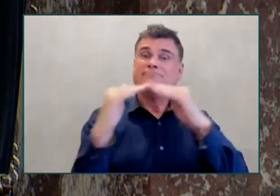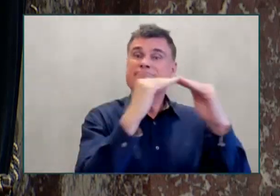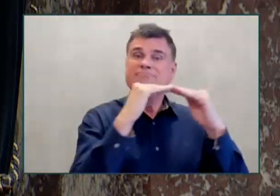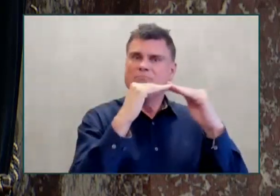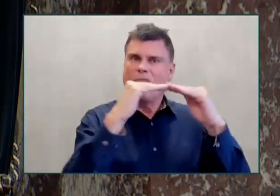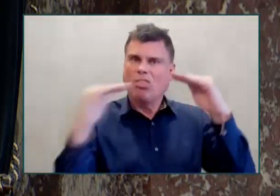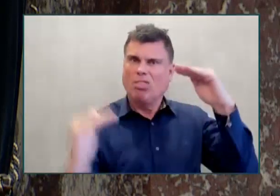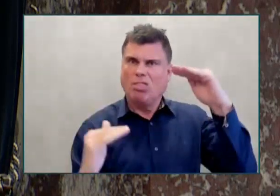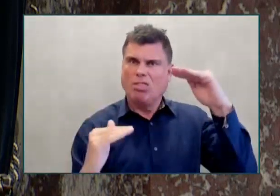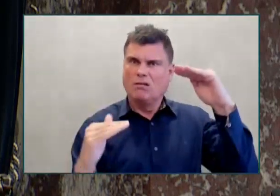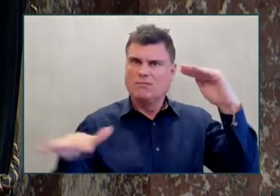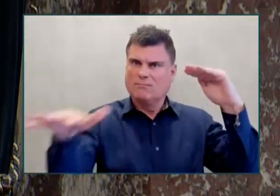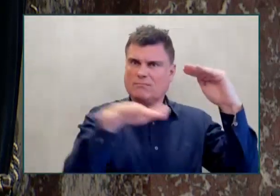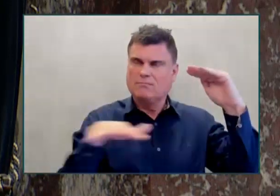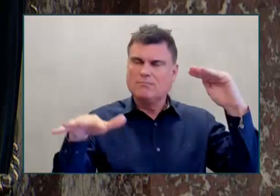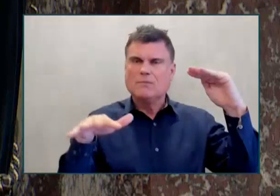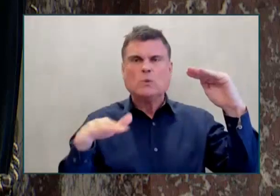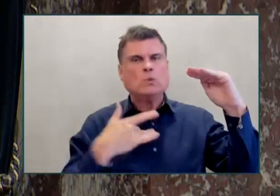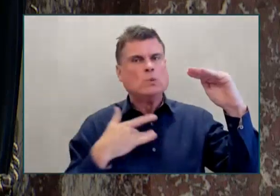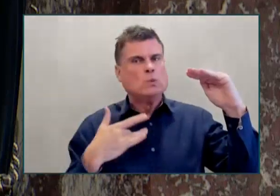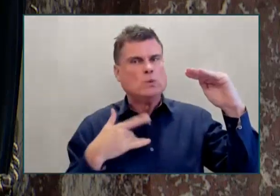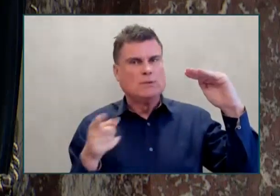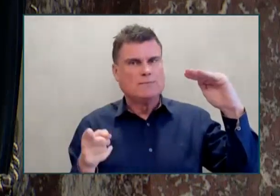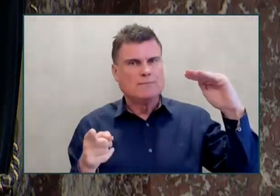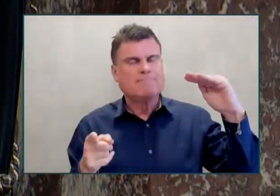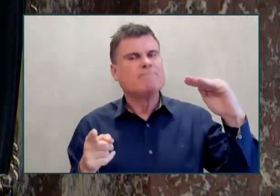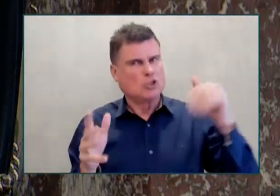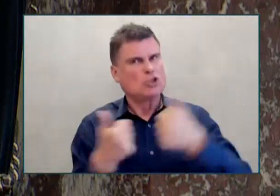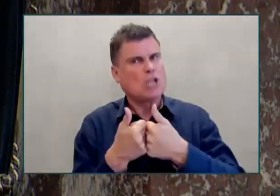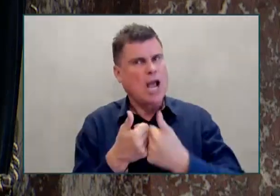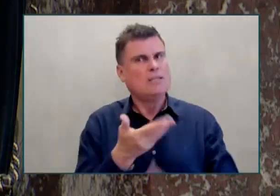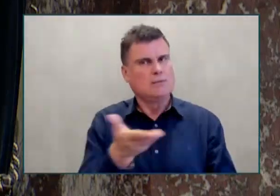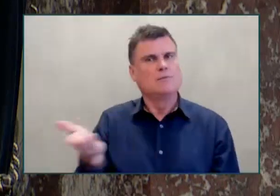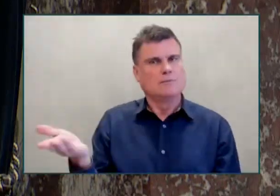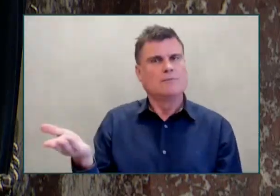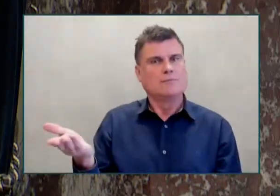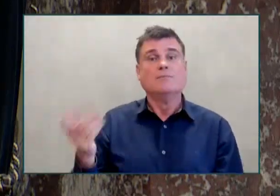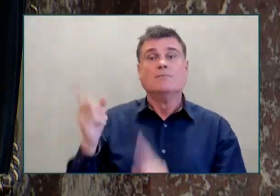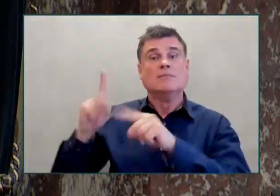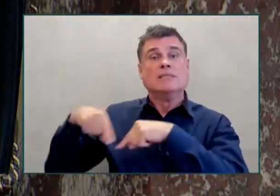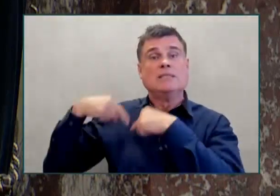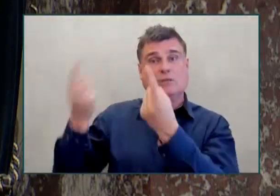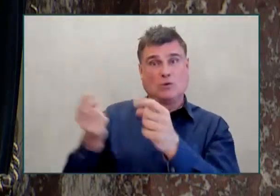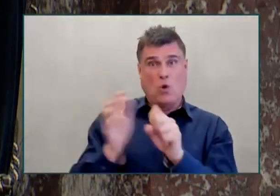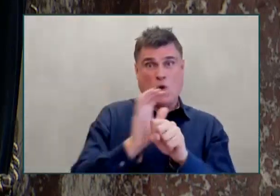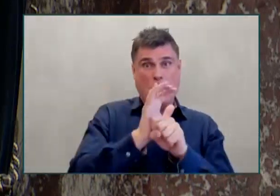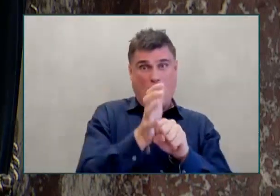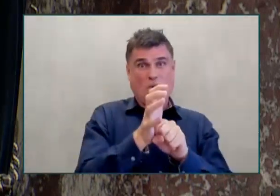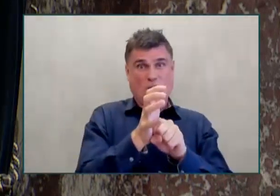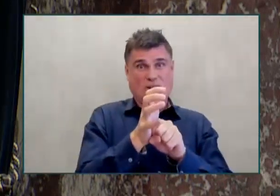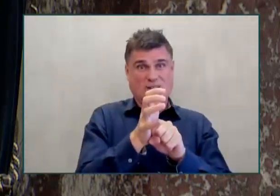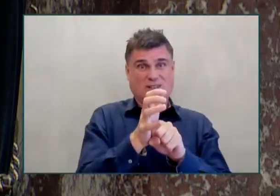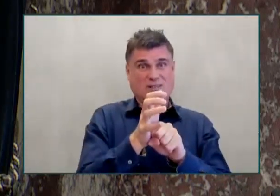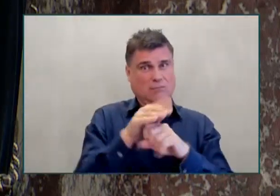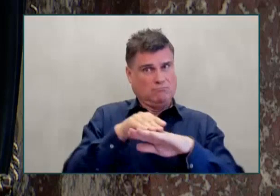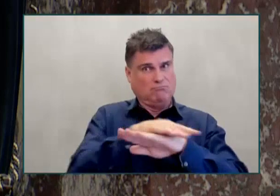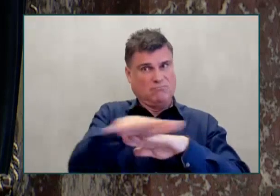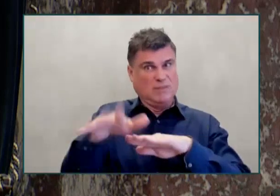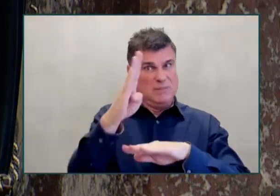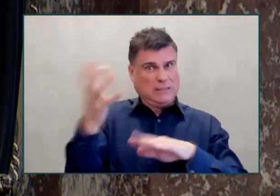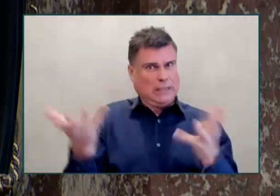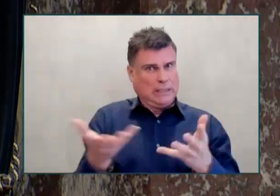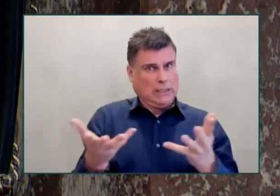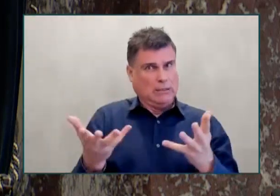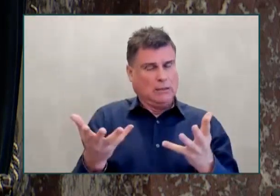has changed since the outset of the pandemic. In British Columbia, many of our job losses have been regained, but we all know that jobs are not all